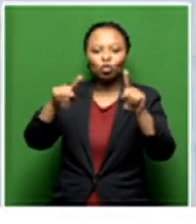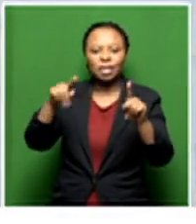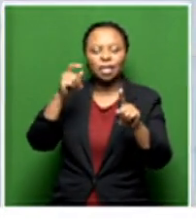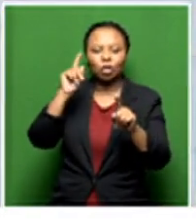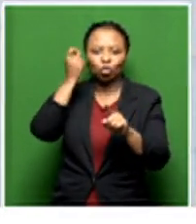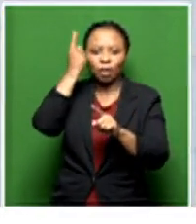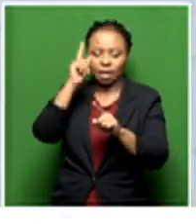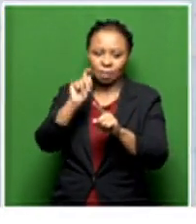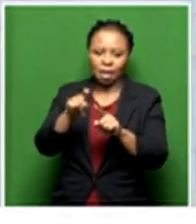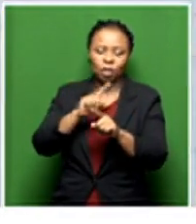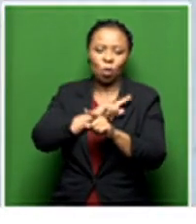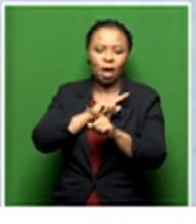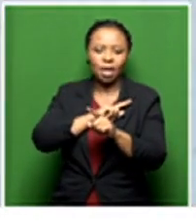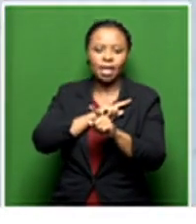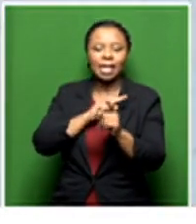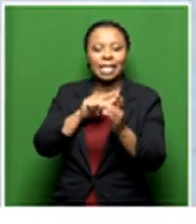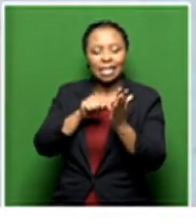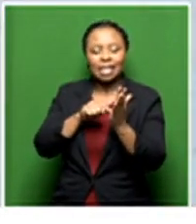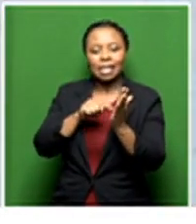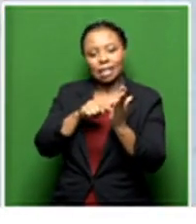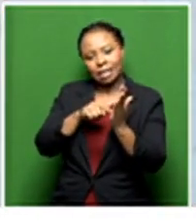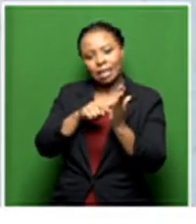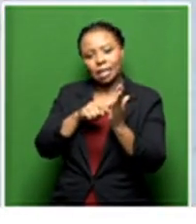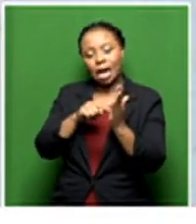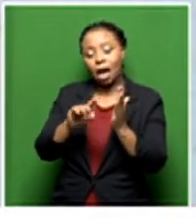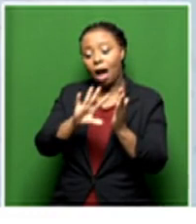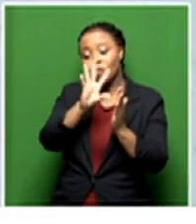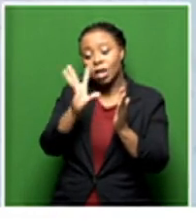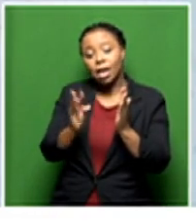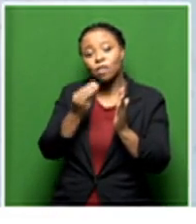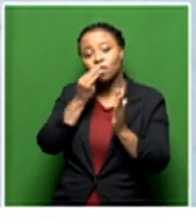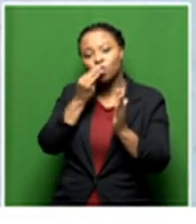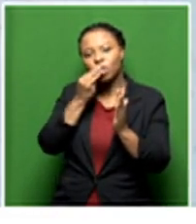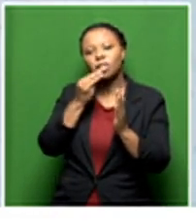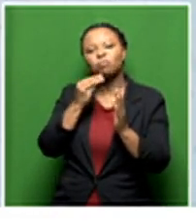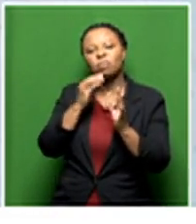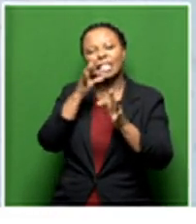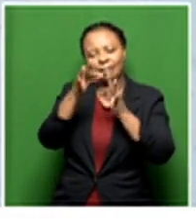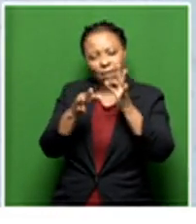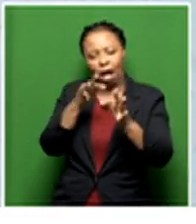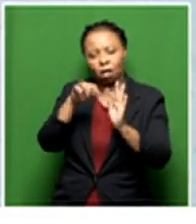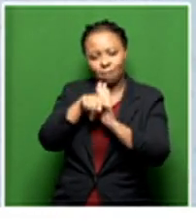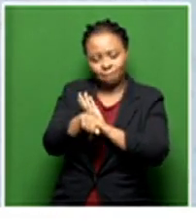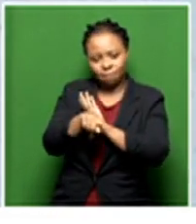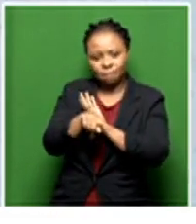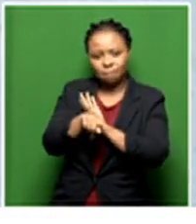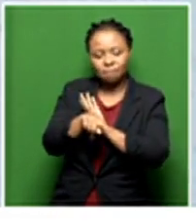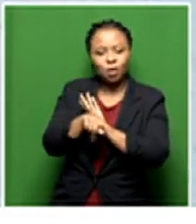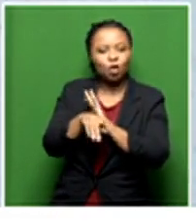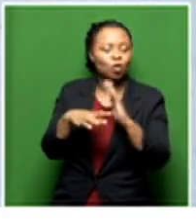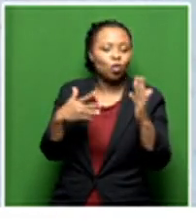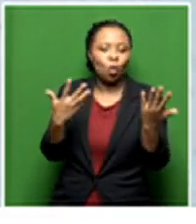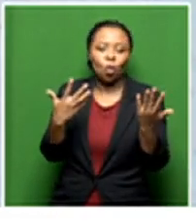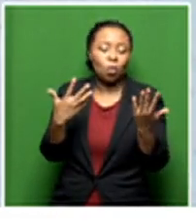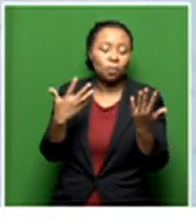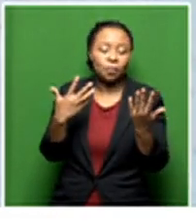because this speaks to the definition of what African cuisine is. Unless we understand this, we can never be